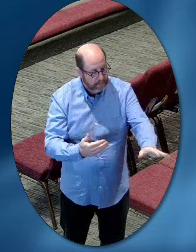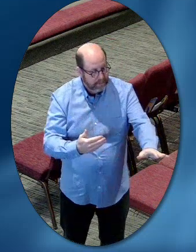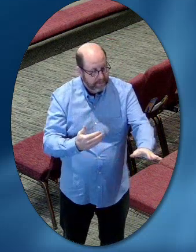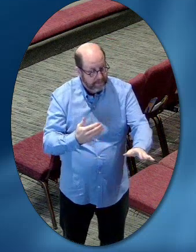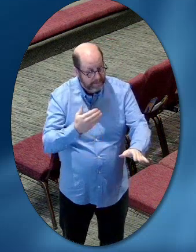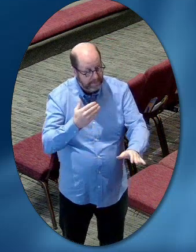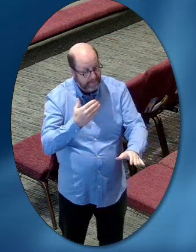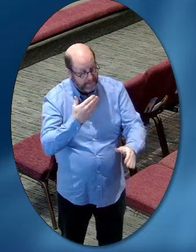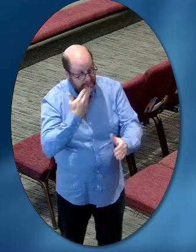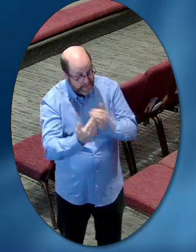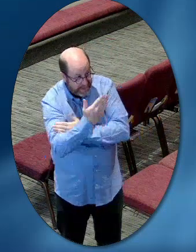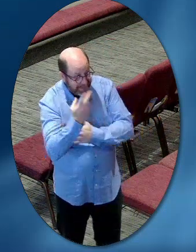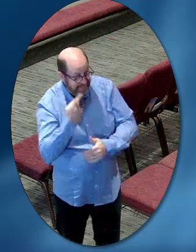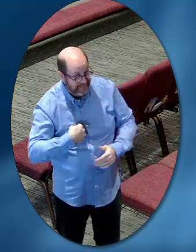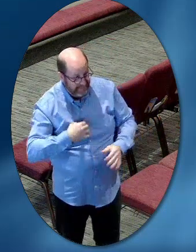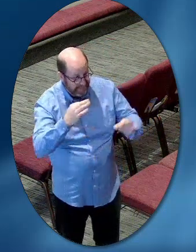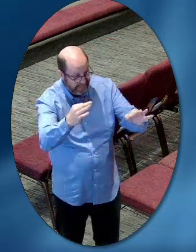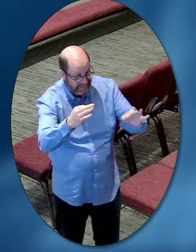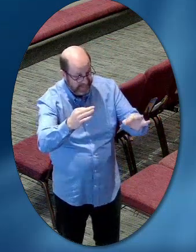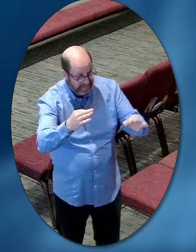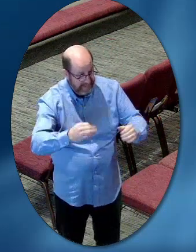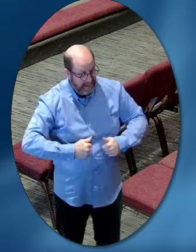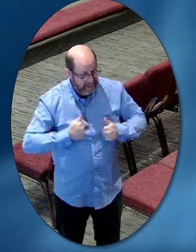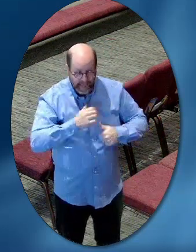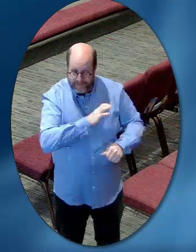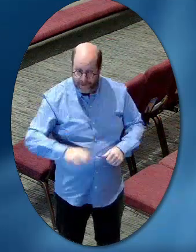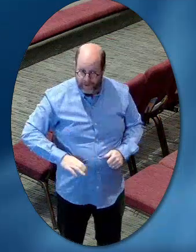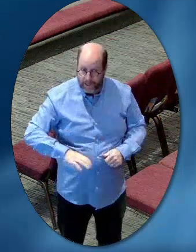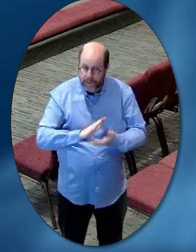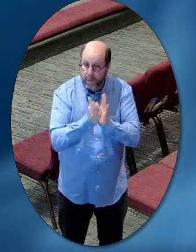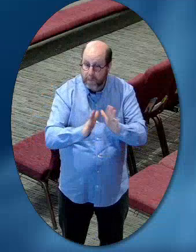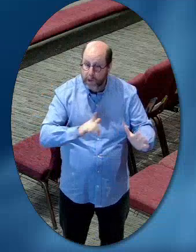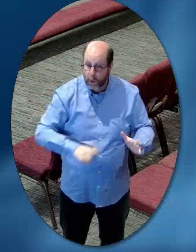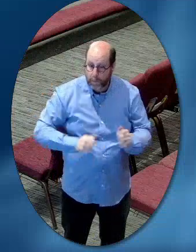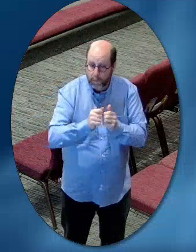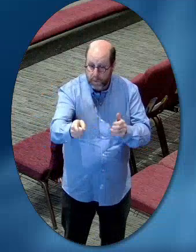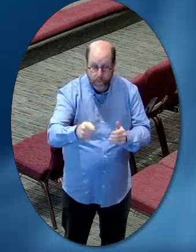Welcome to Life in Christ. The peace of the Lord be with you.